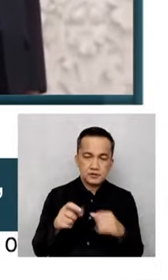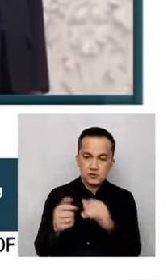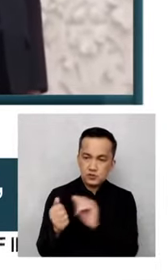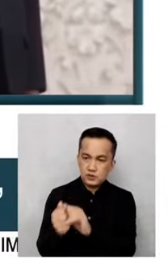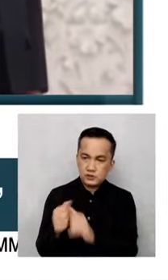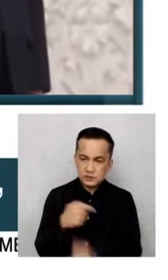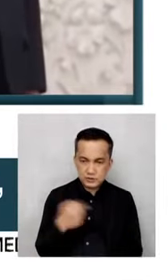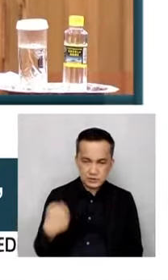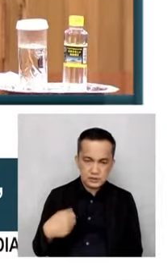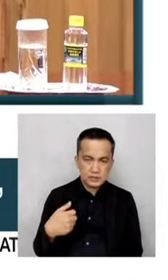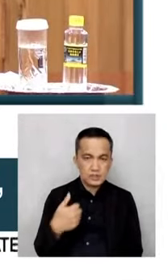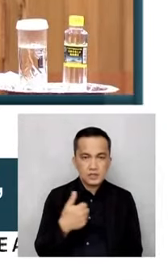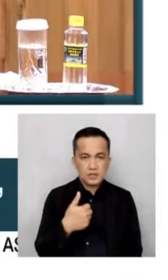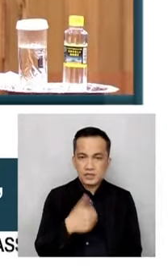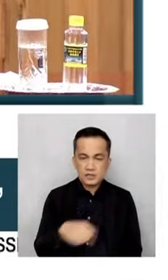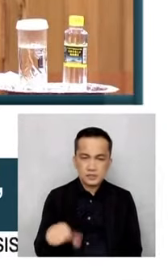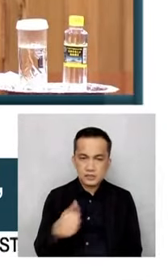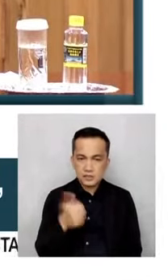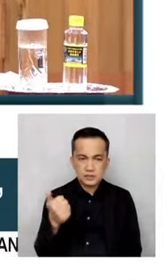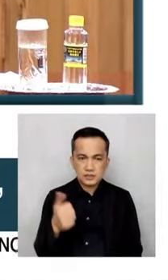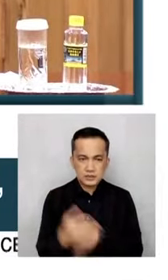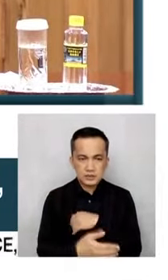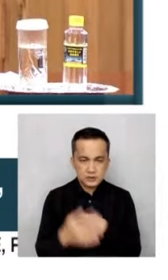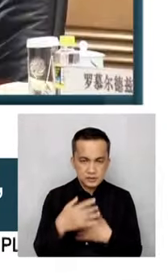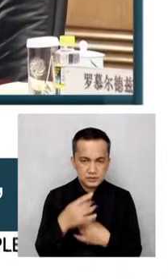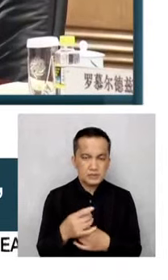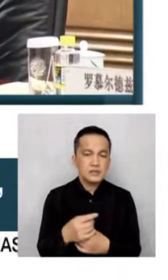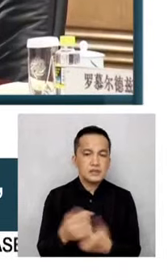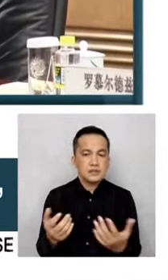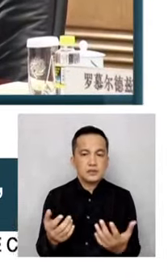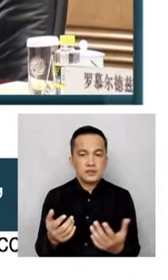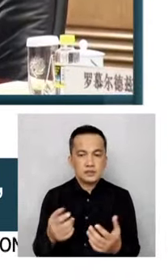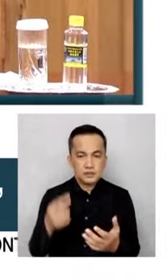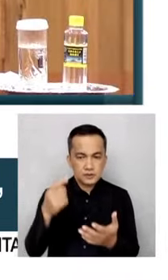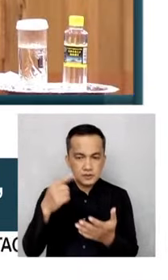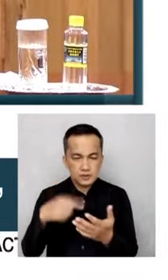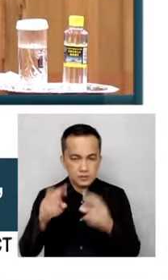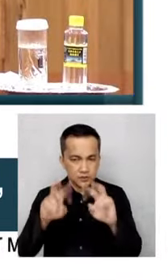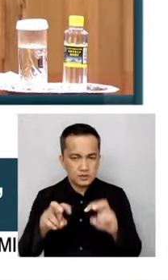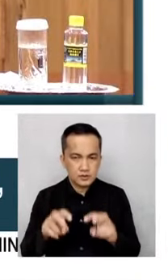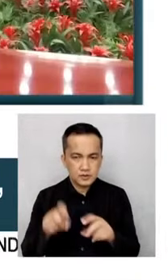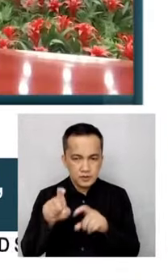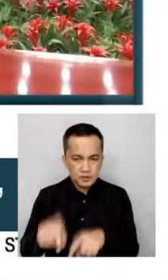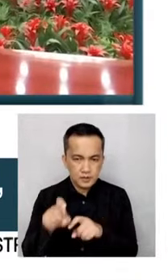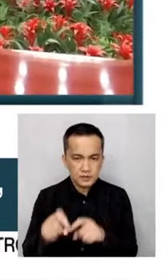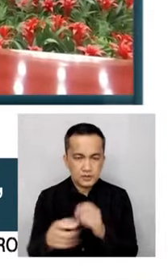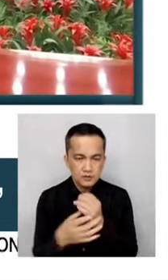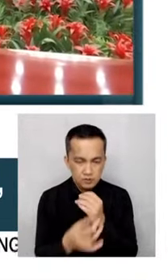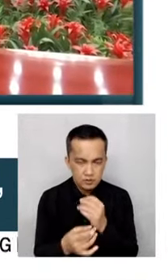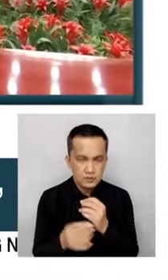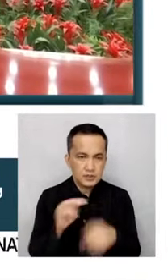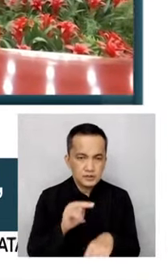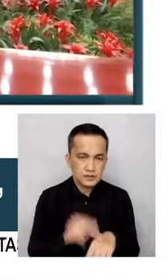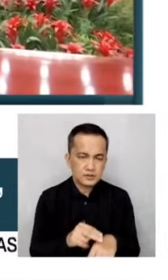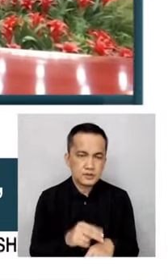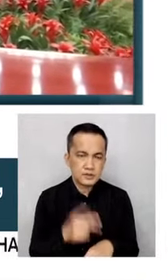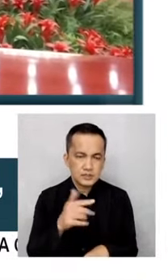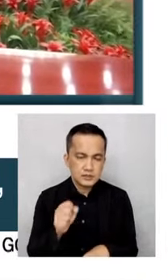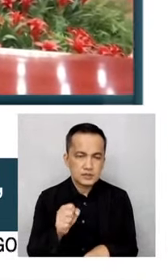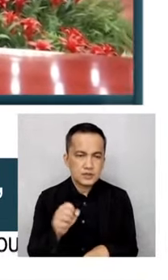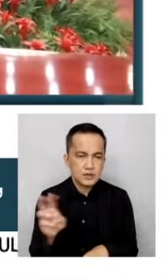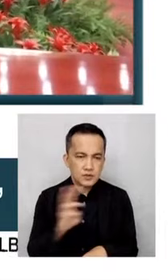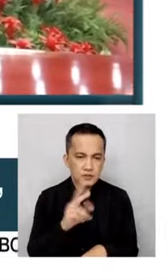or any entity for that matter that is interested in exploring or mining for oil and natural gas in the West Philippine Sea, it should